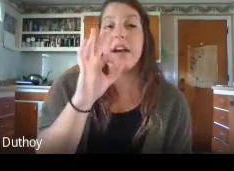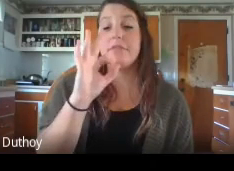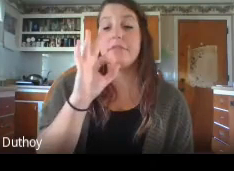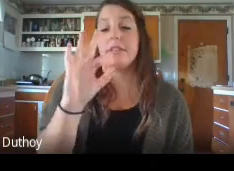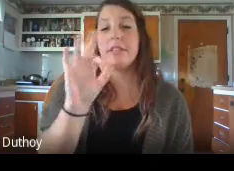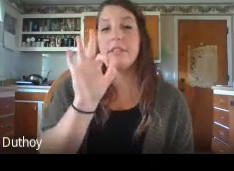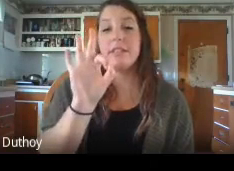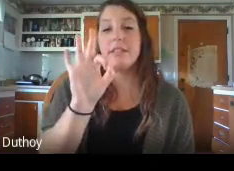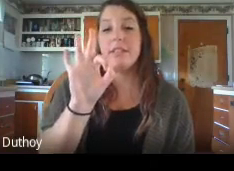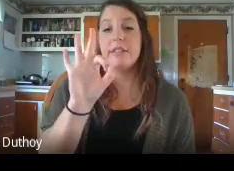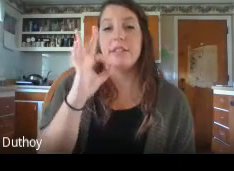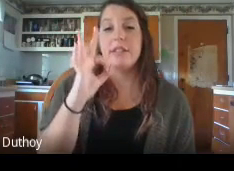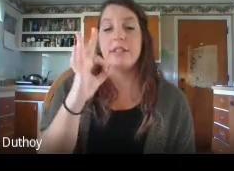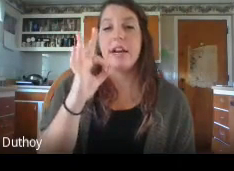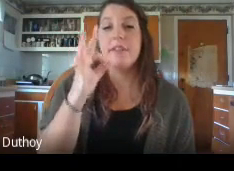F,